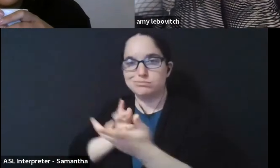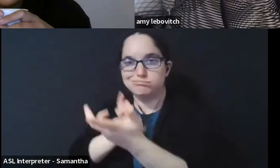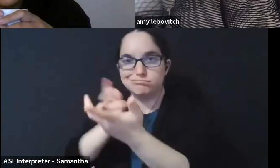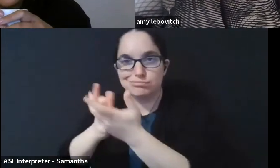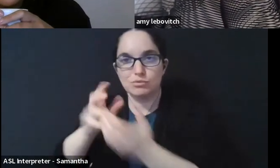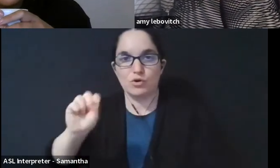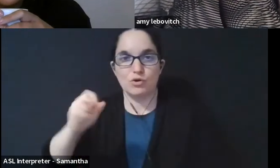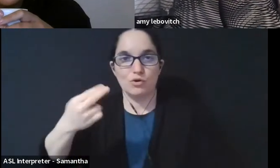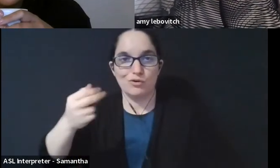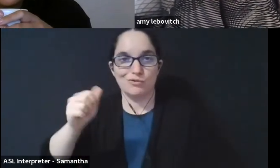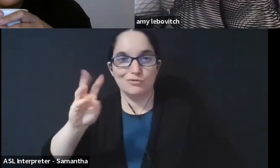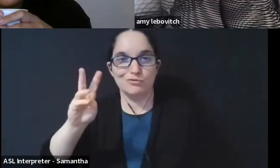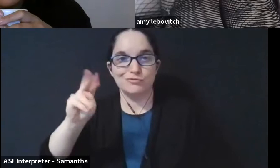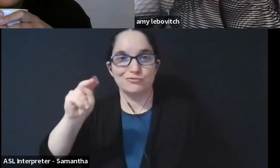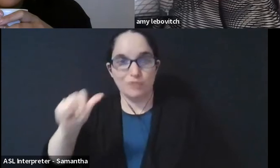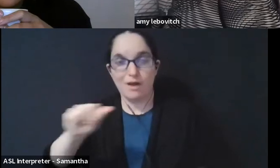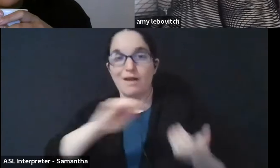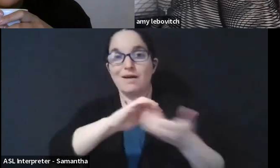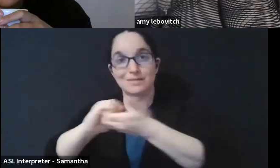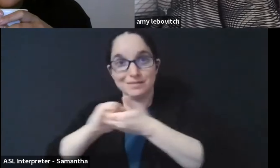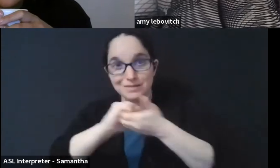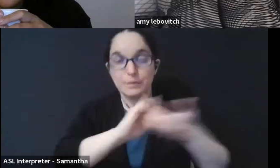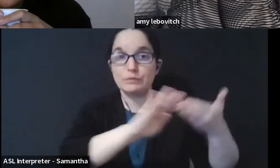collaborative and community-driven research.